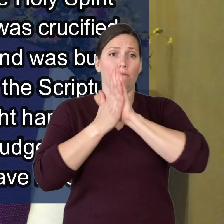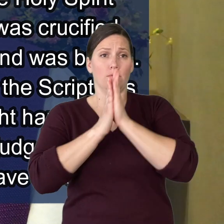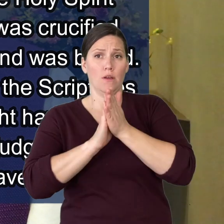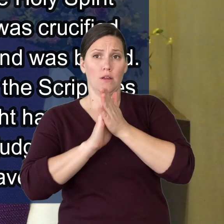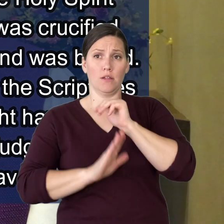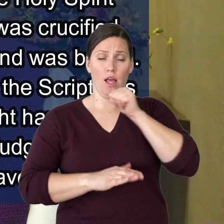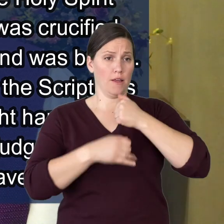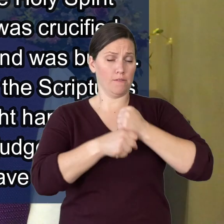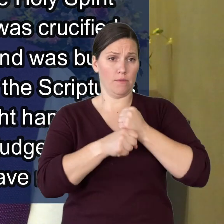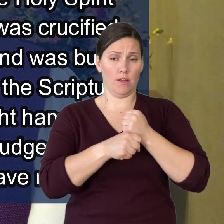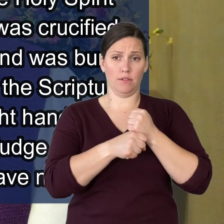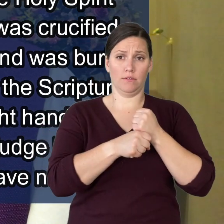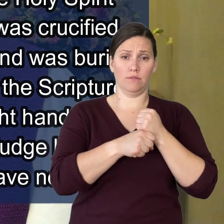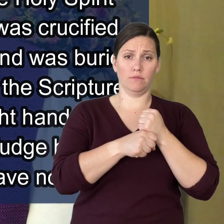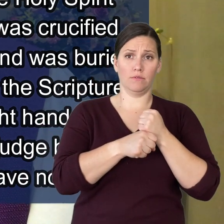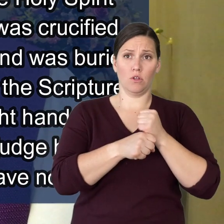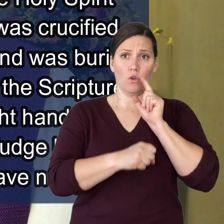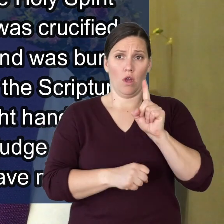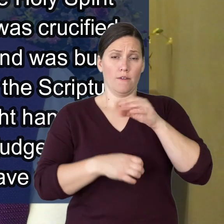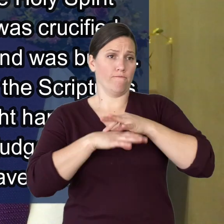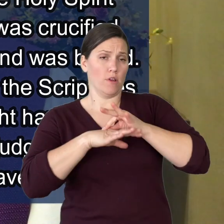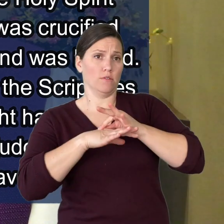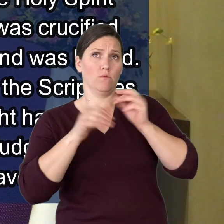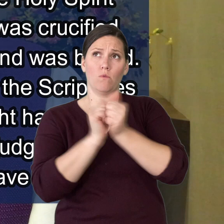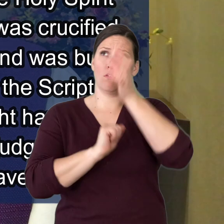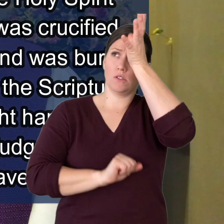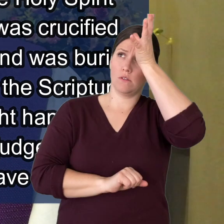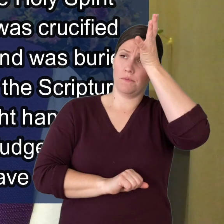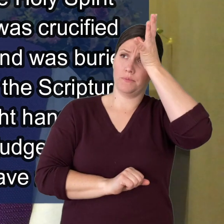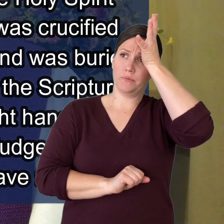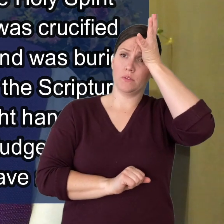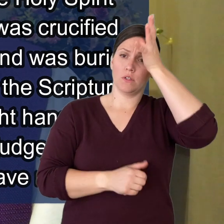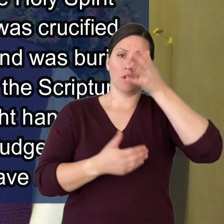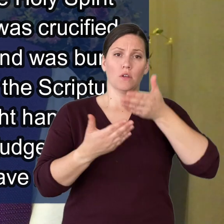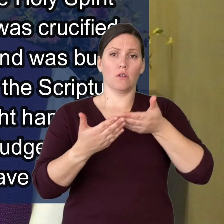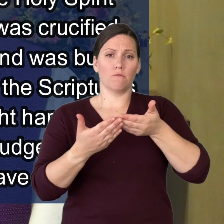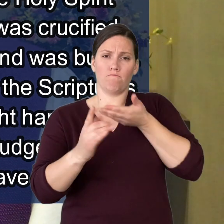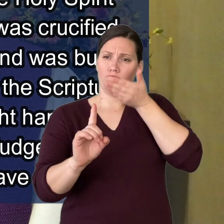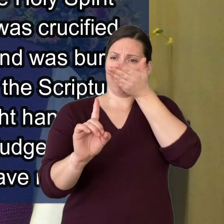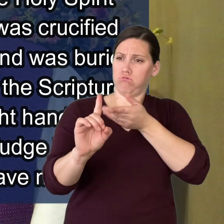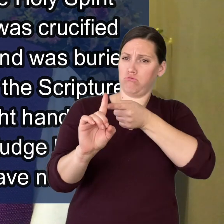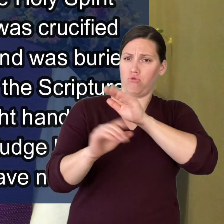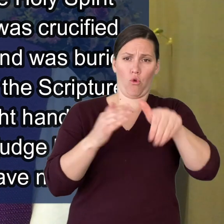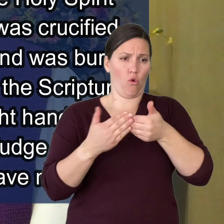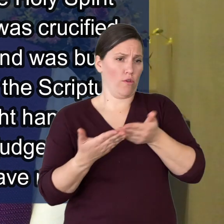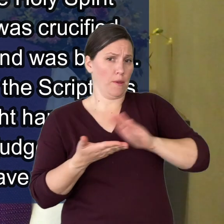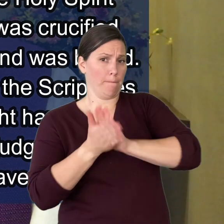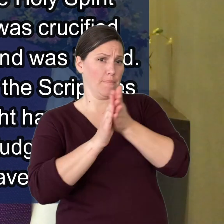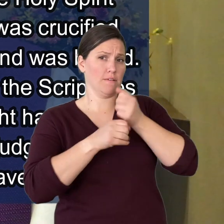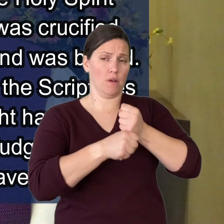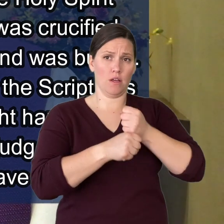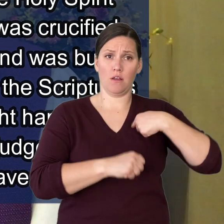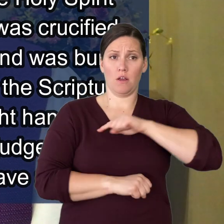God of very God, begotten, not made, being of one substance with the Father, by whom all things